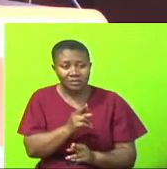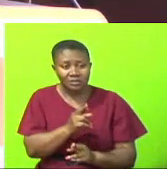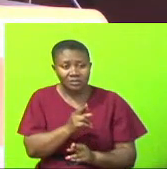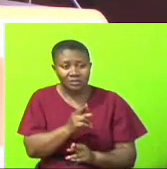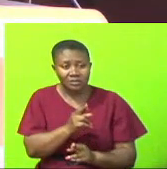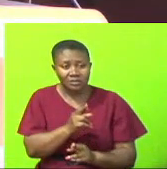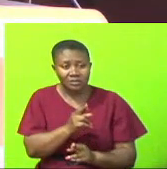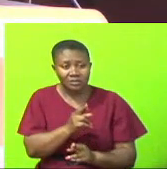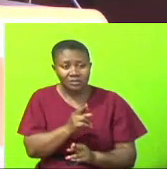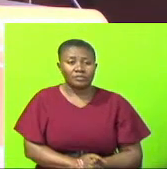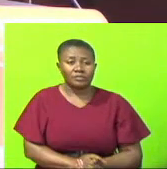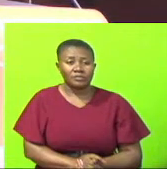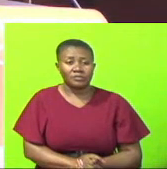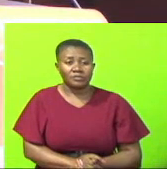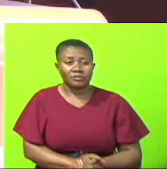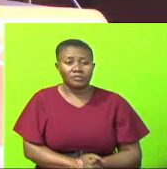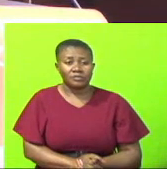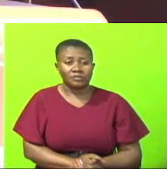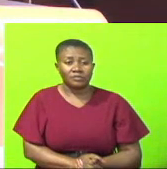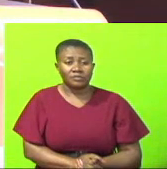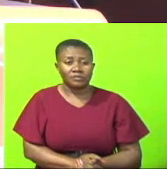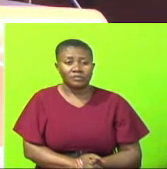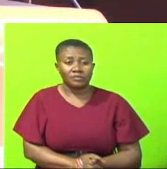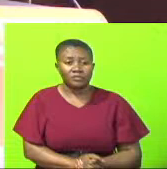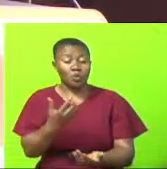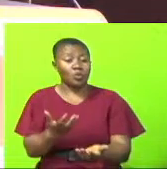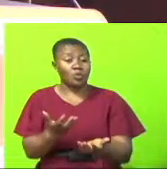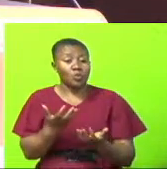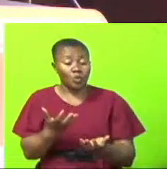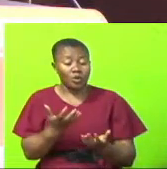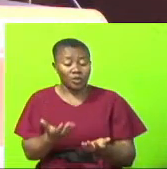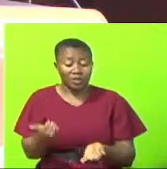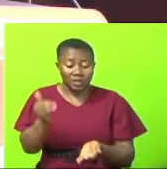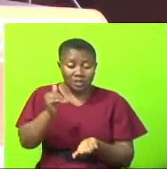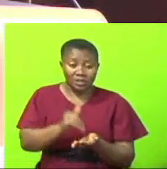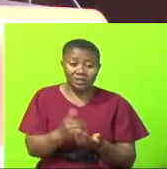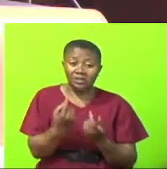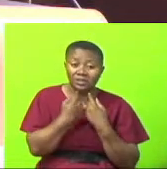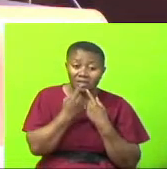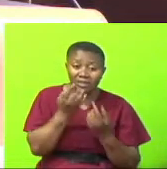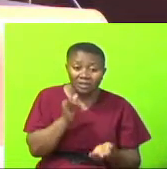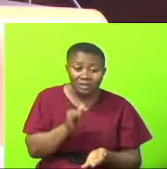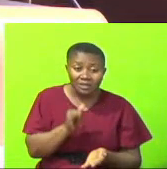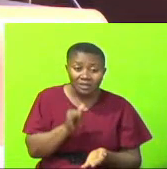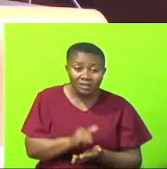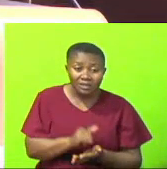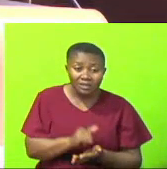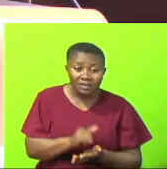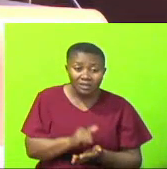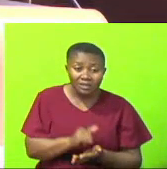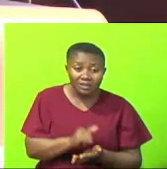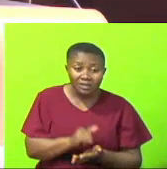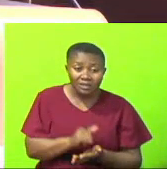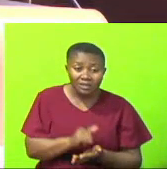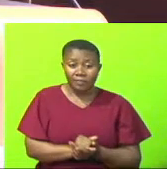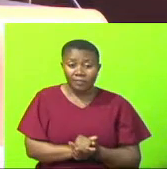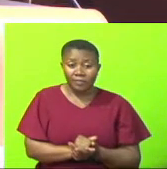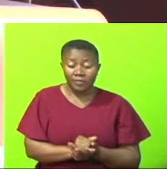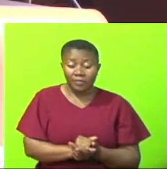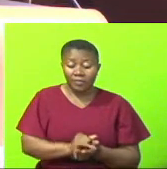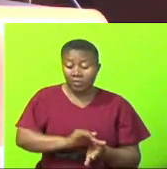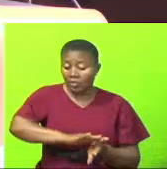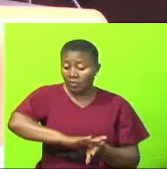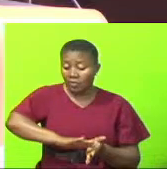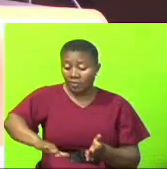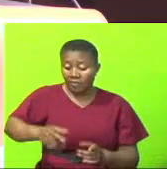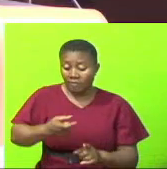law. And as I would want to repeat, Mr. Speaker, that apart from the provision that I